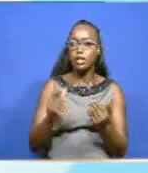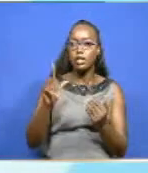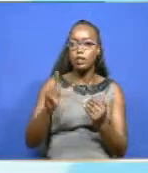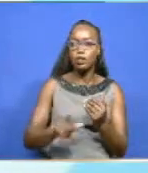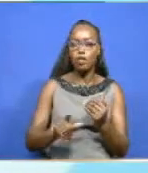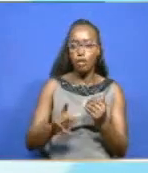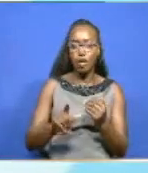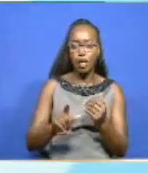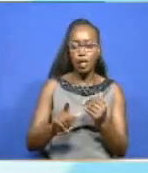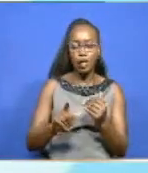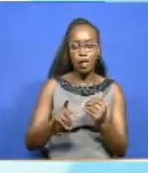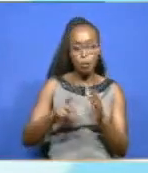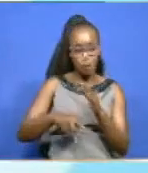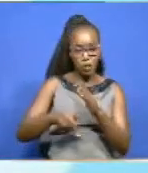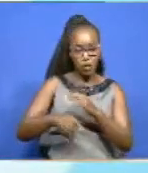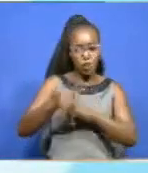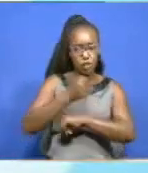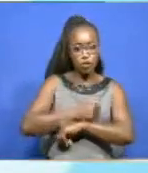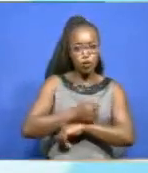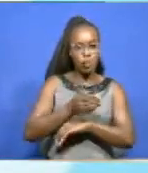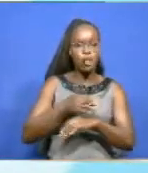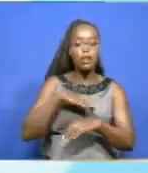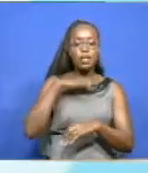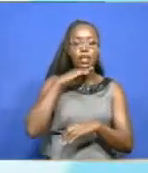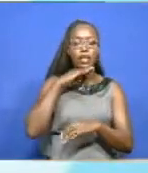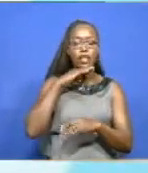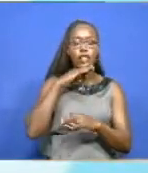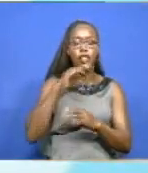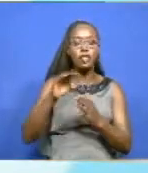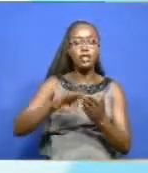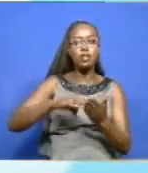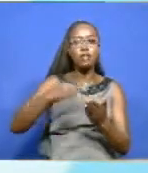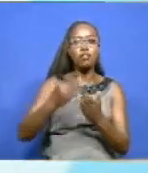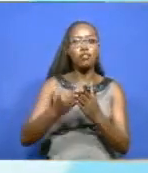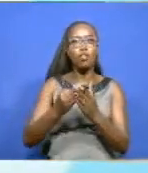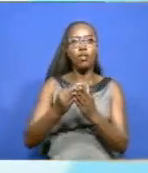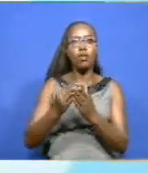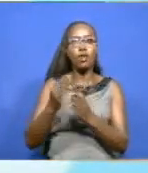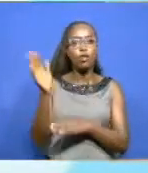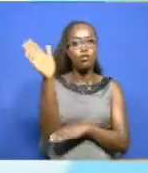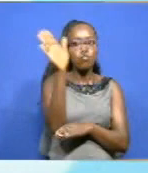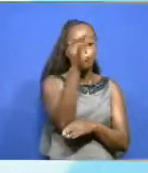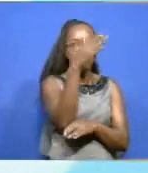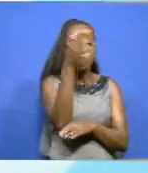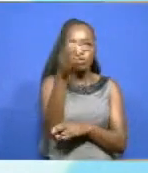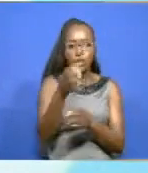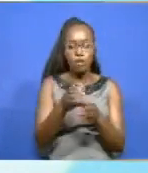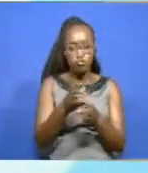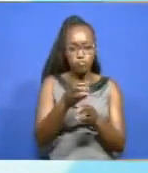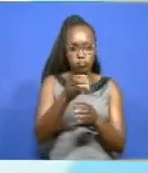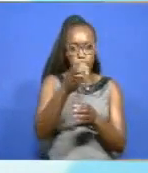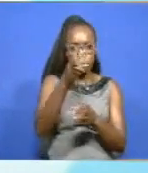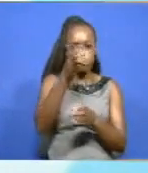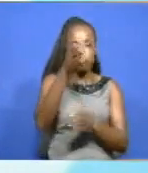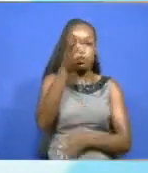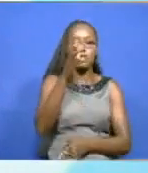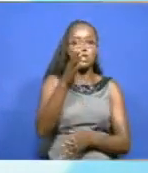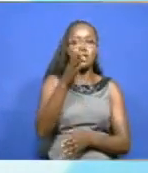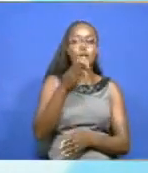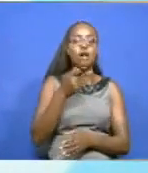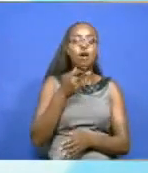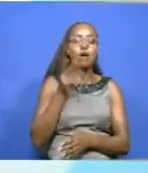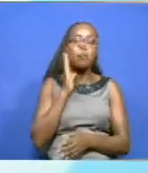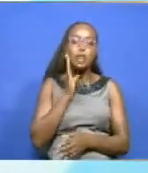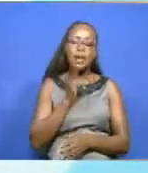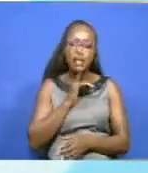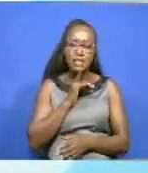to have died after falling from a flag post. Parents and area residents took to the streets to demand answers from the school